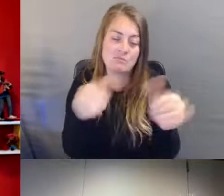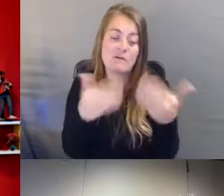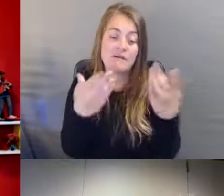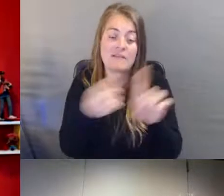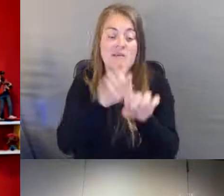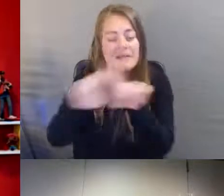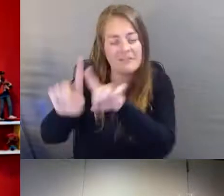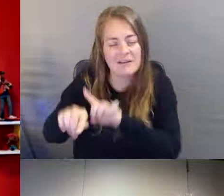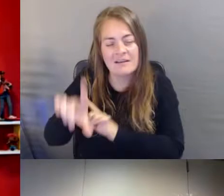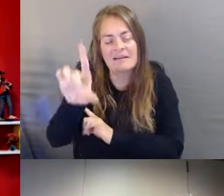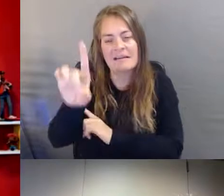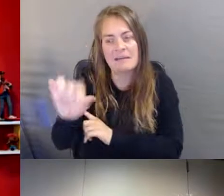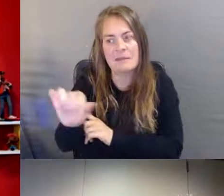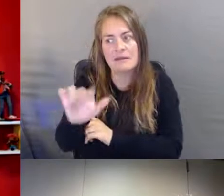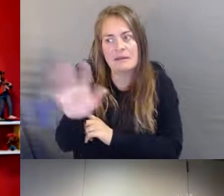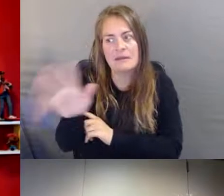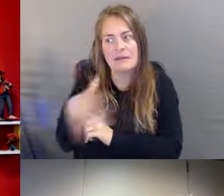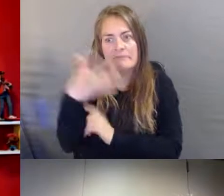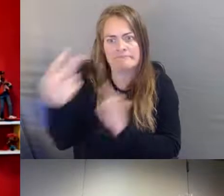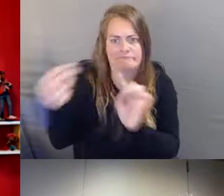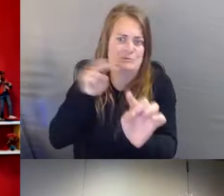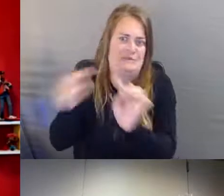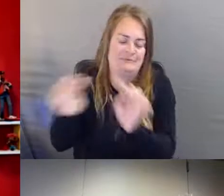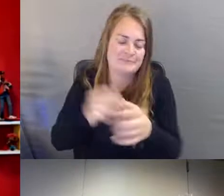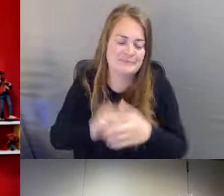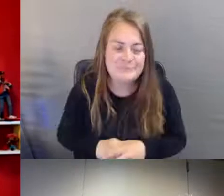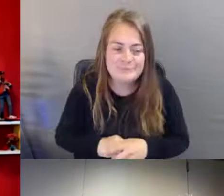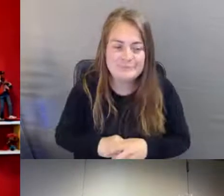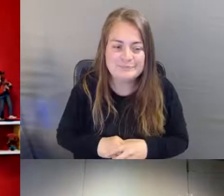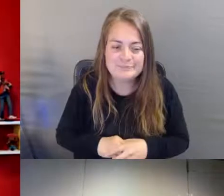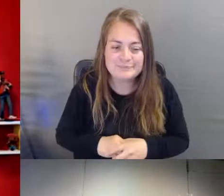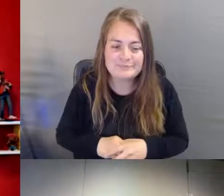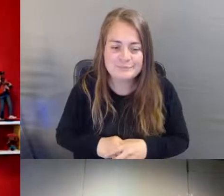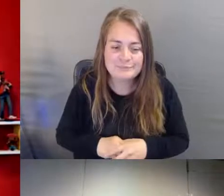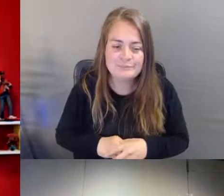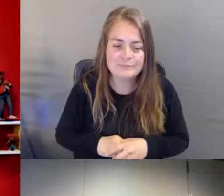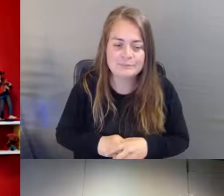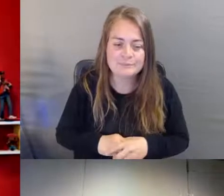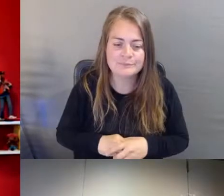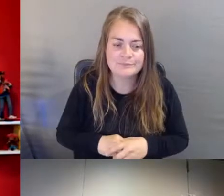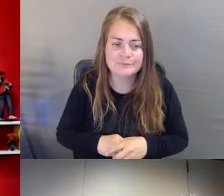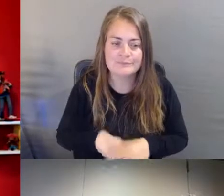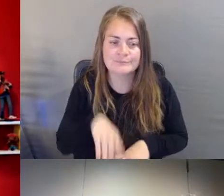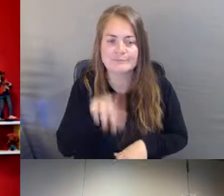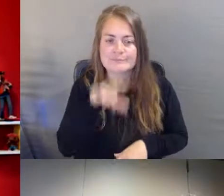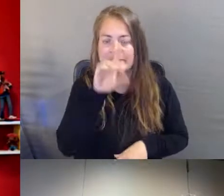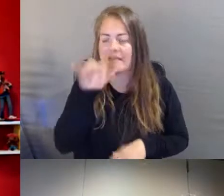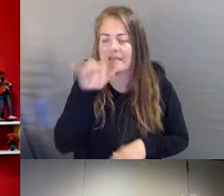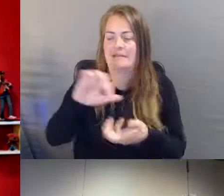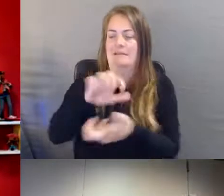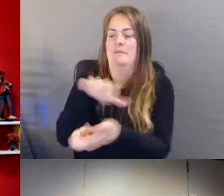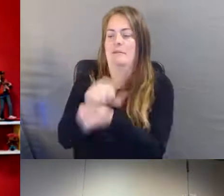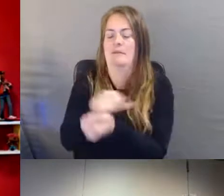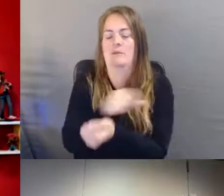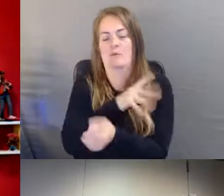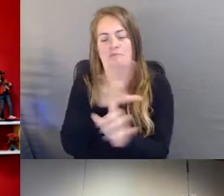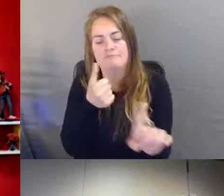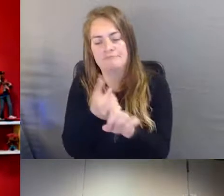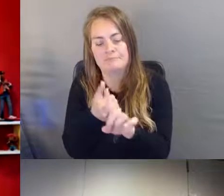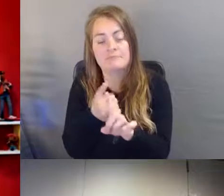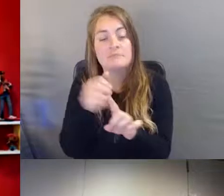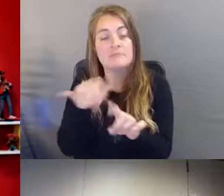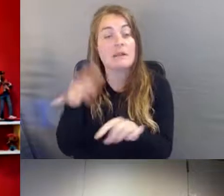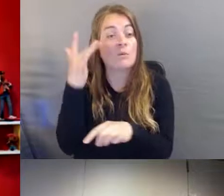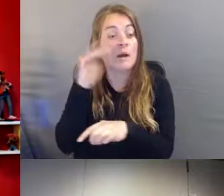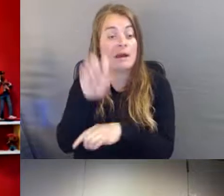disability landscape, I guess you would say, or community. And it goes such a long way, which is why the city of Surrey